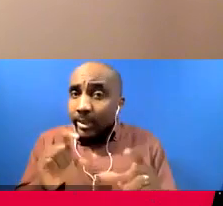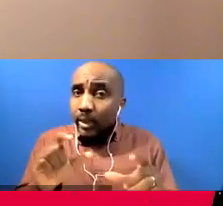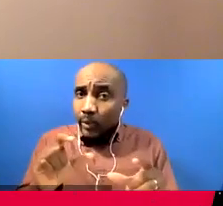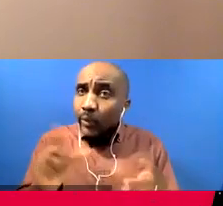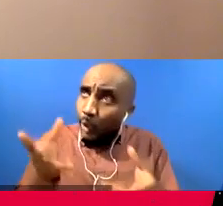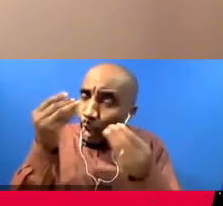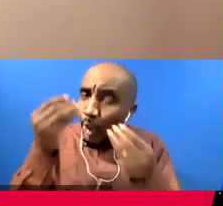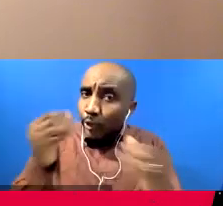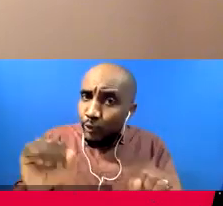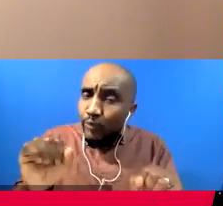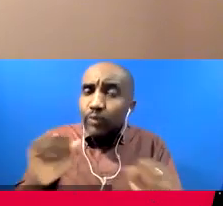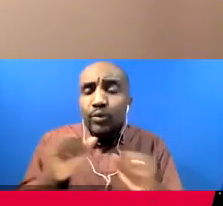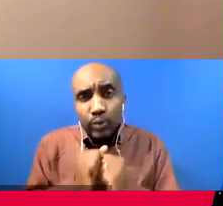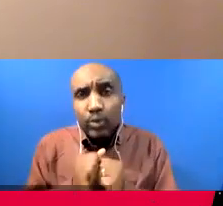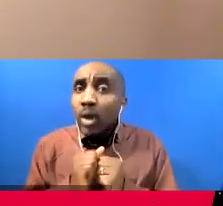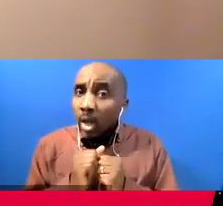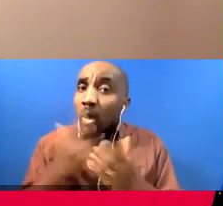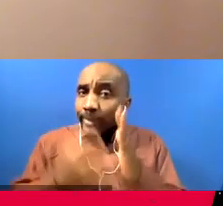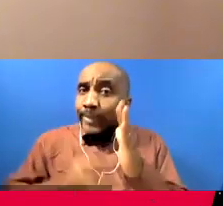that are still to be learned,